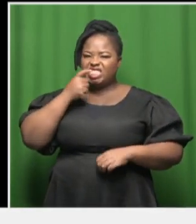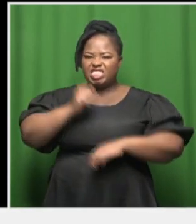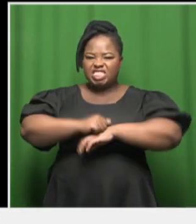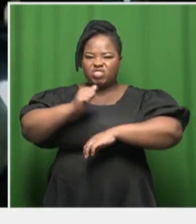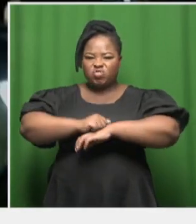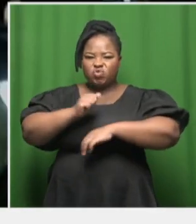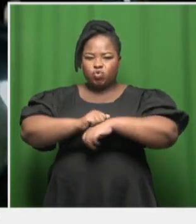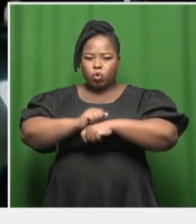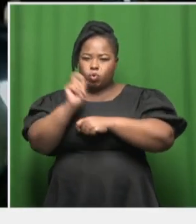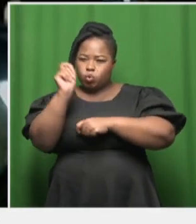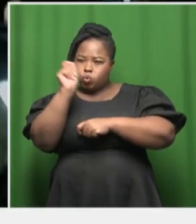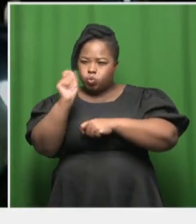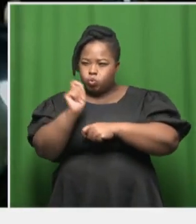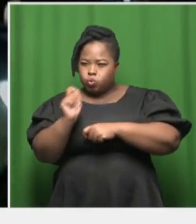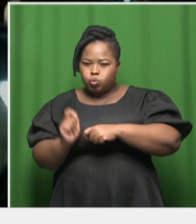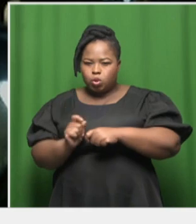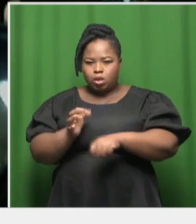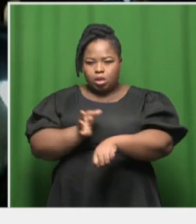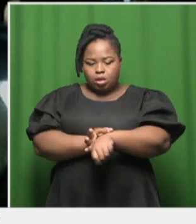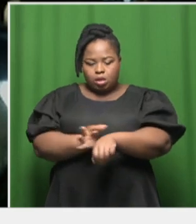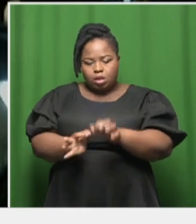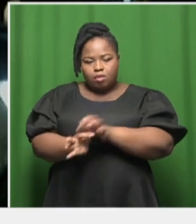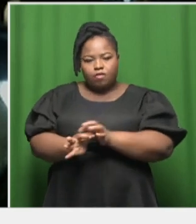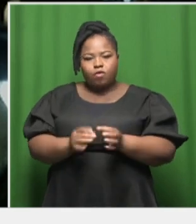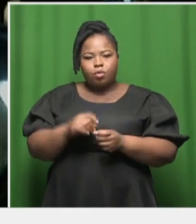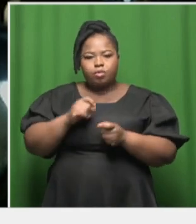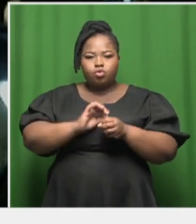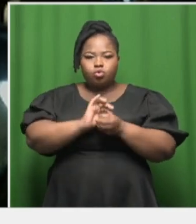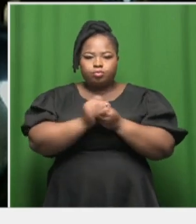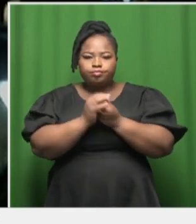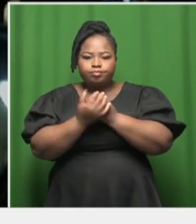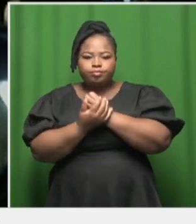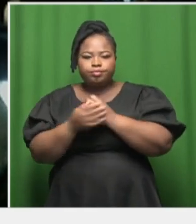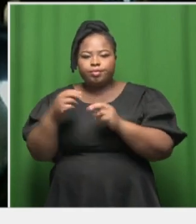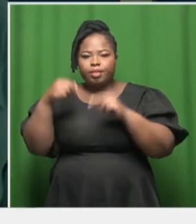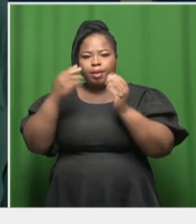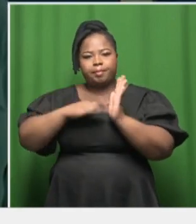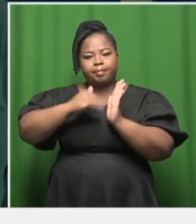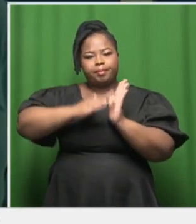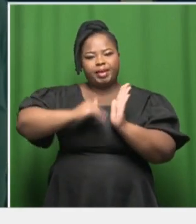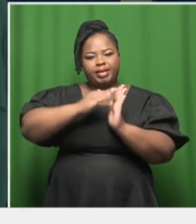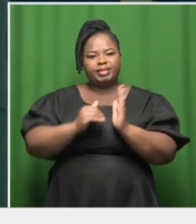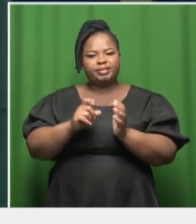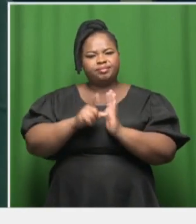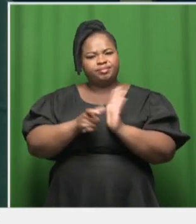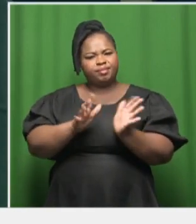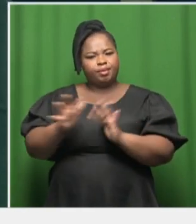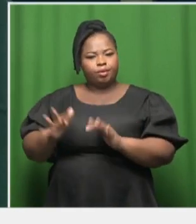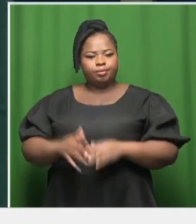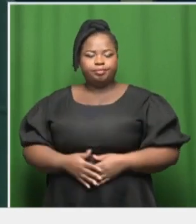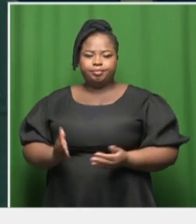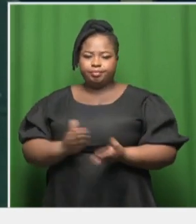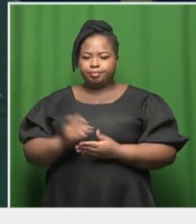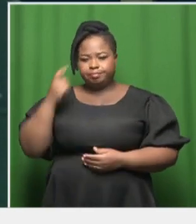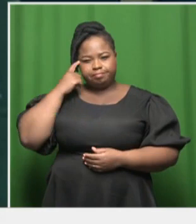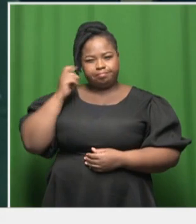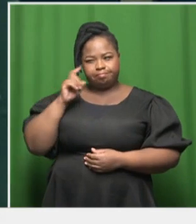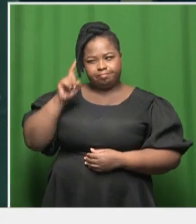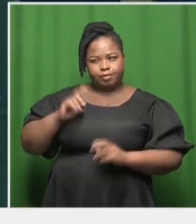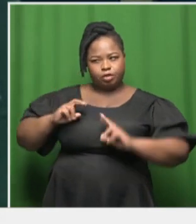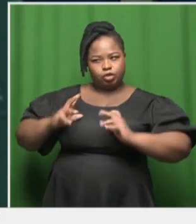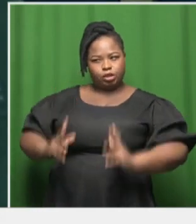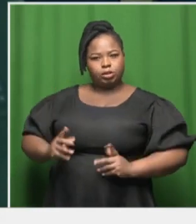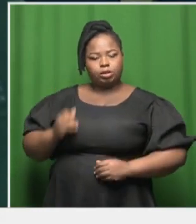and made what appears to be jewelry from shells or designed a painting kit? These are some of the questions that researchers